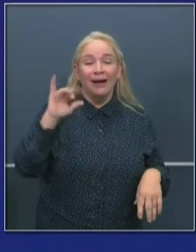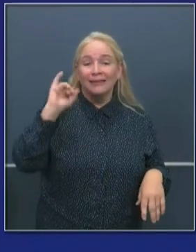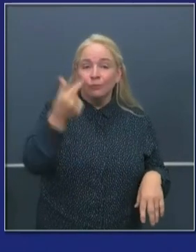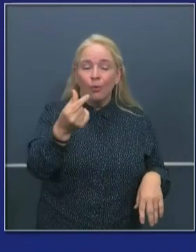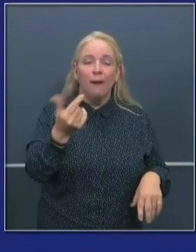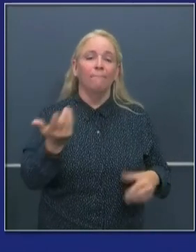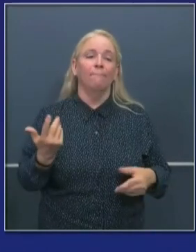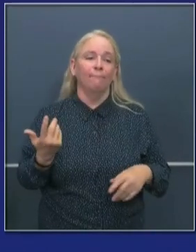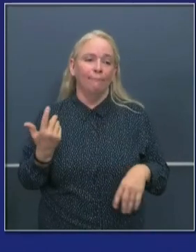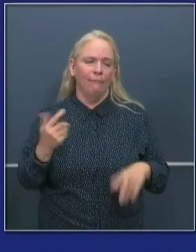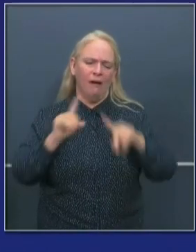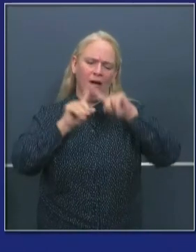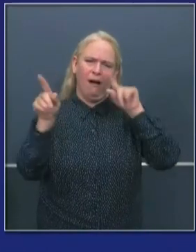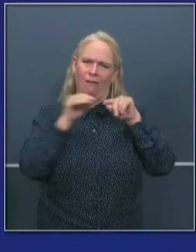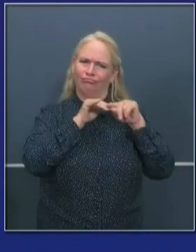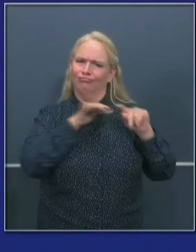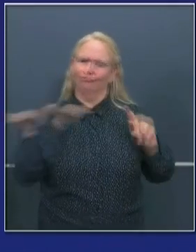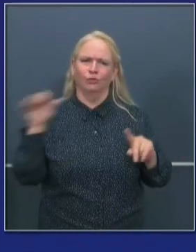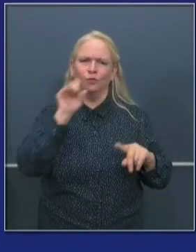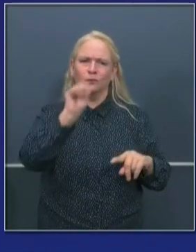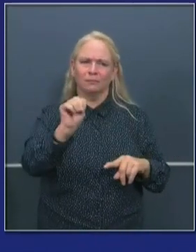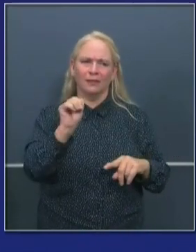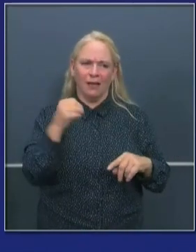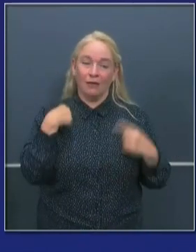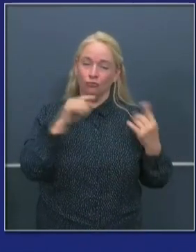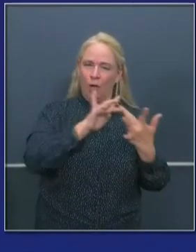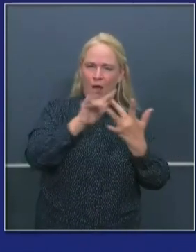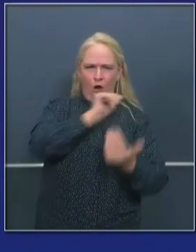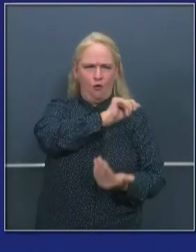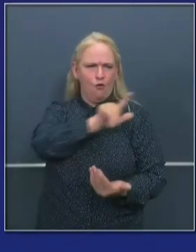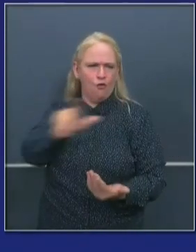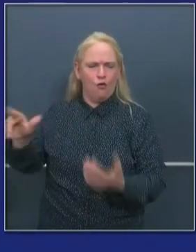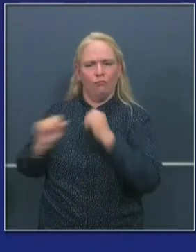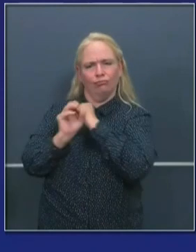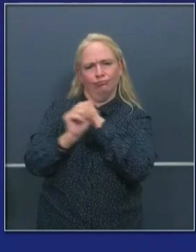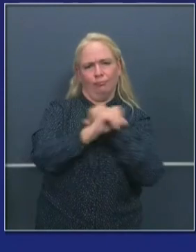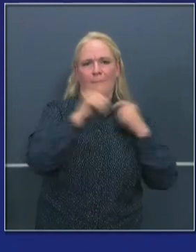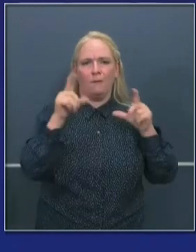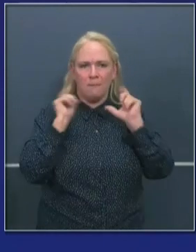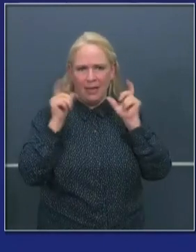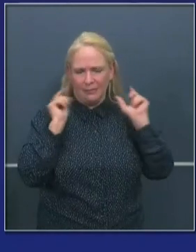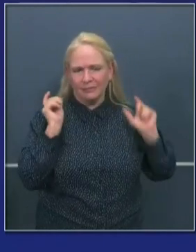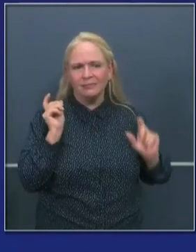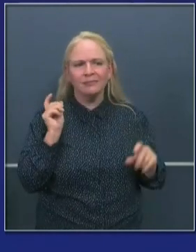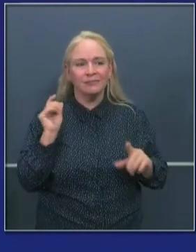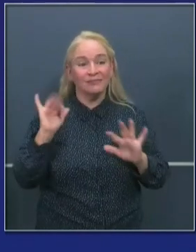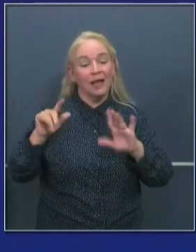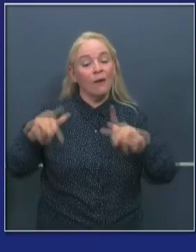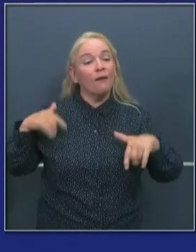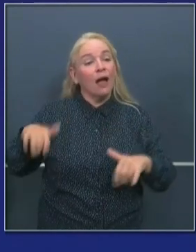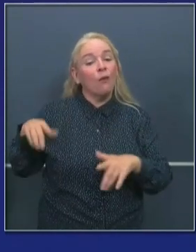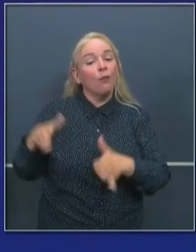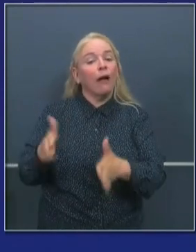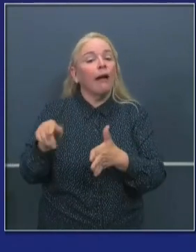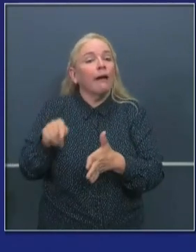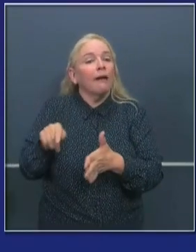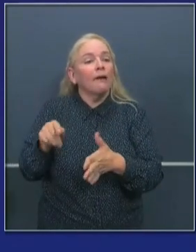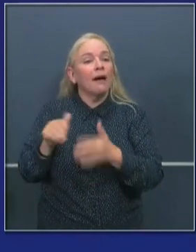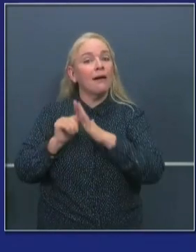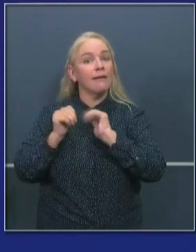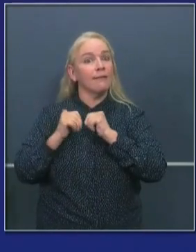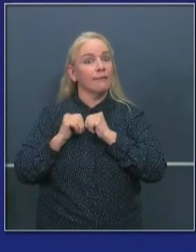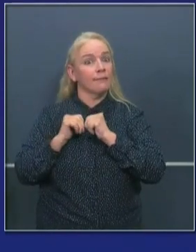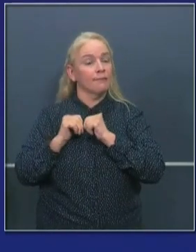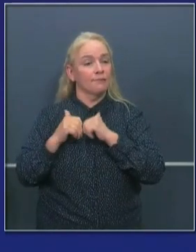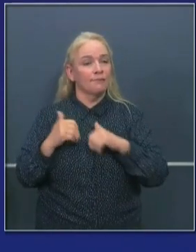on large platforms. We tried to reach out, but we did so in more of an episodic way. We are now launching a